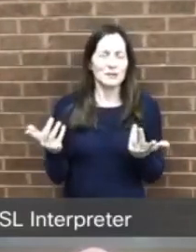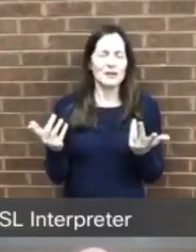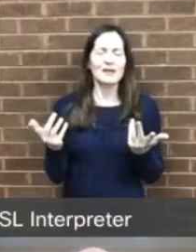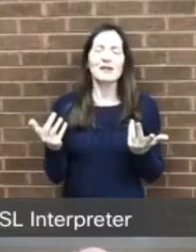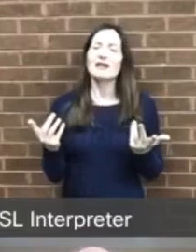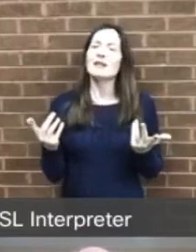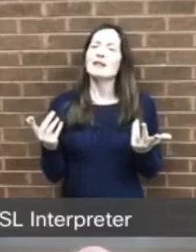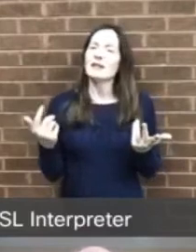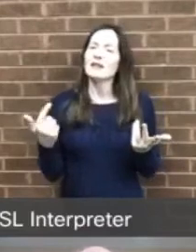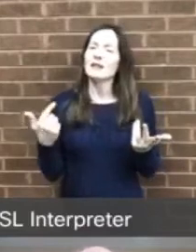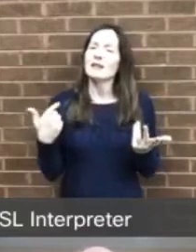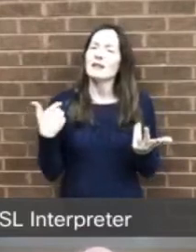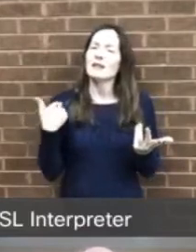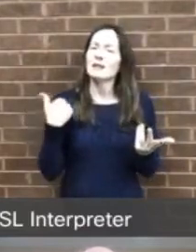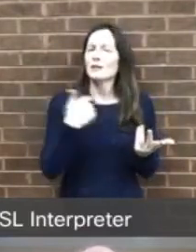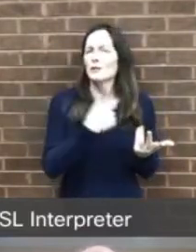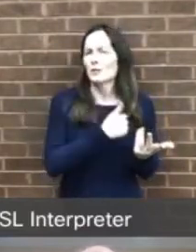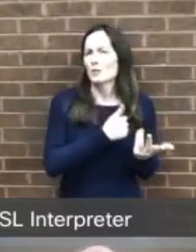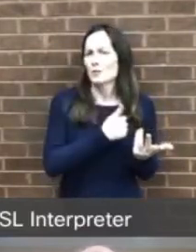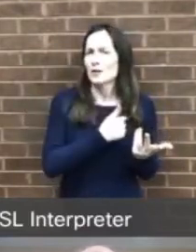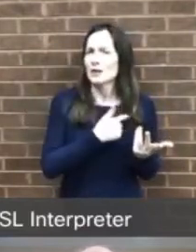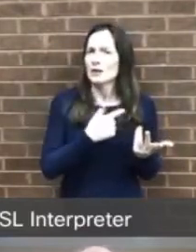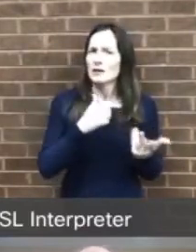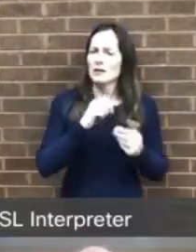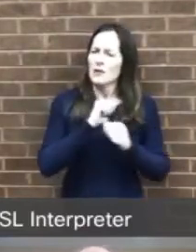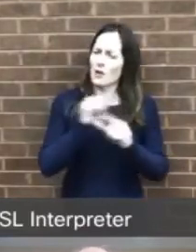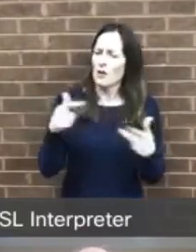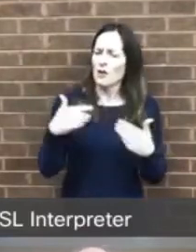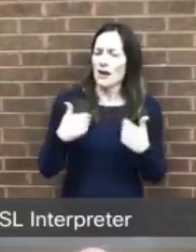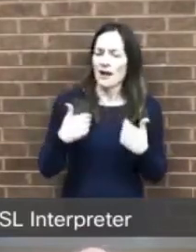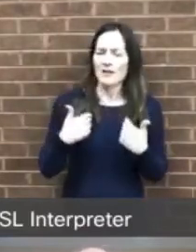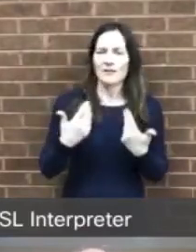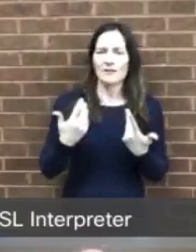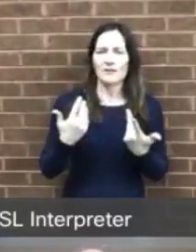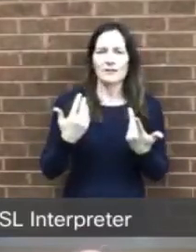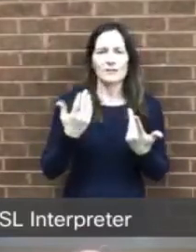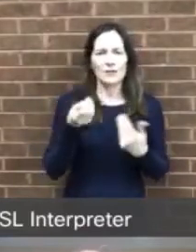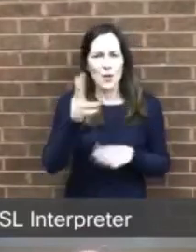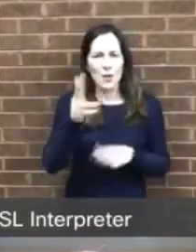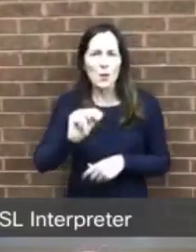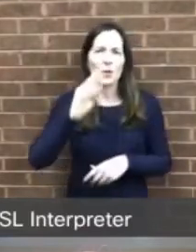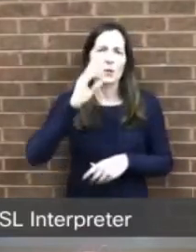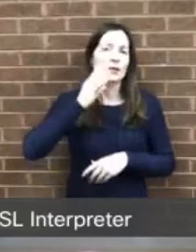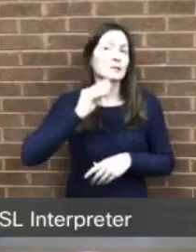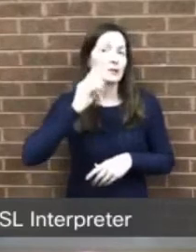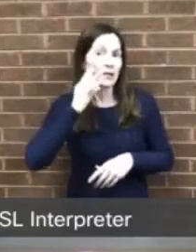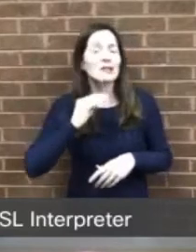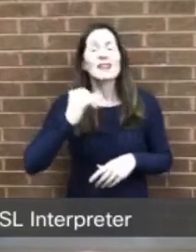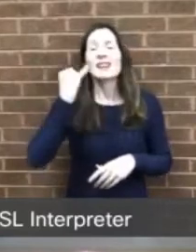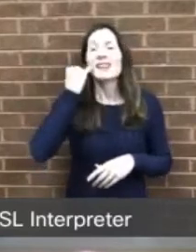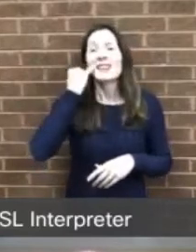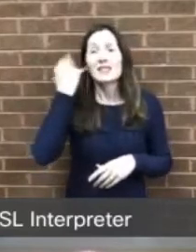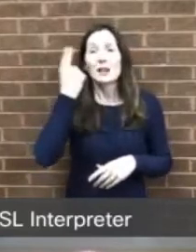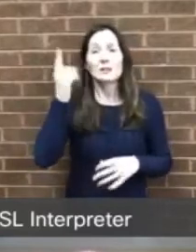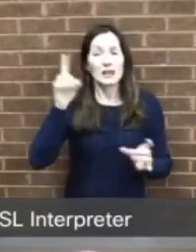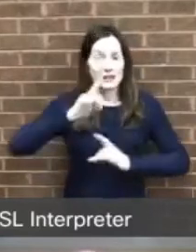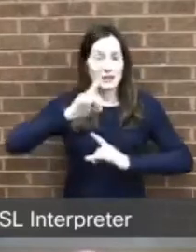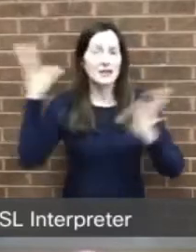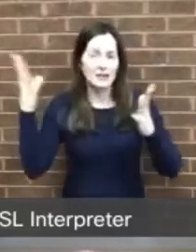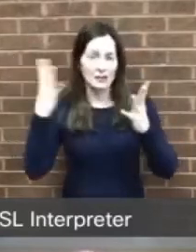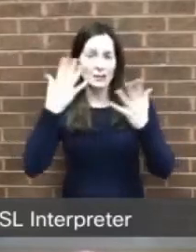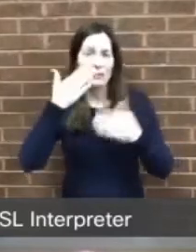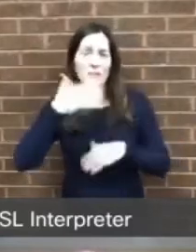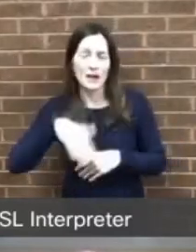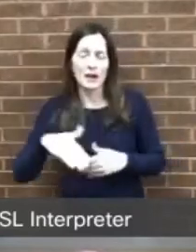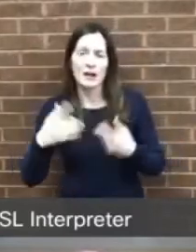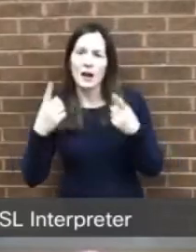our lived experience. Human beings are indelibly affected by tragedy, shaped by sorrow